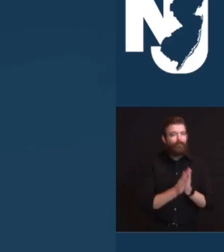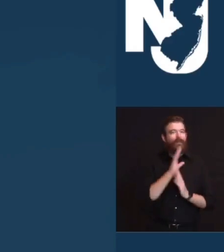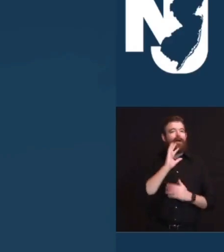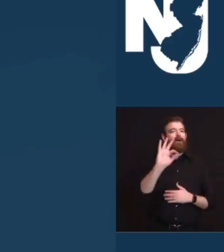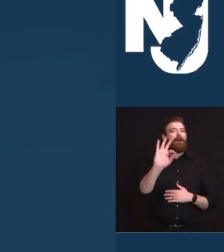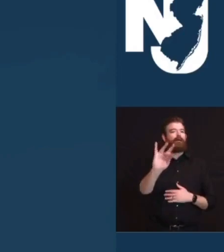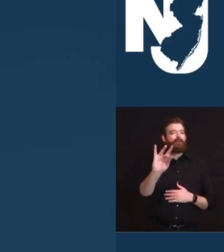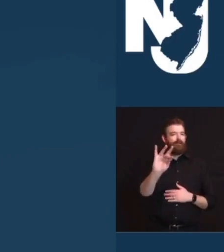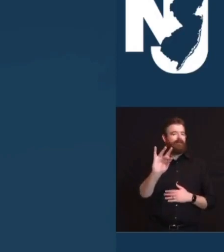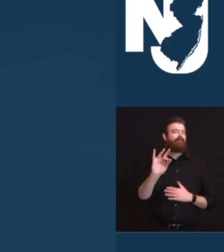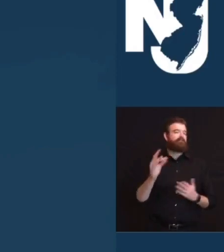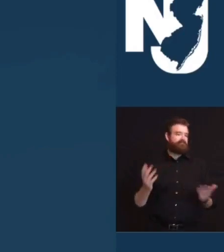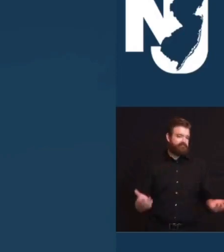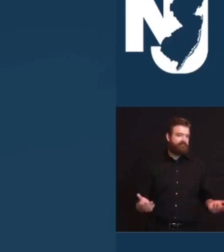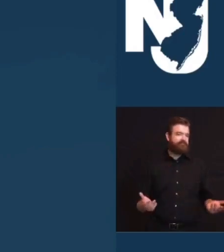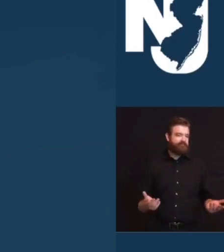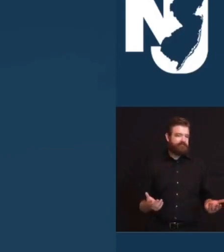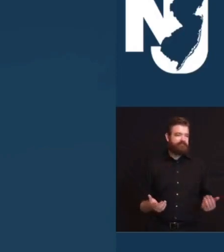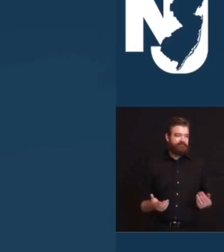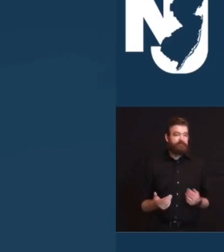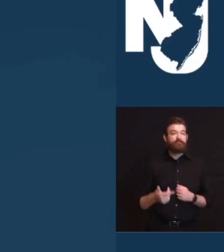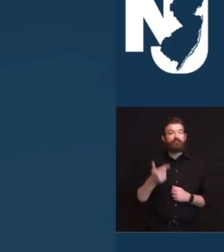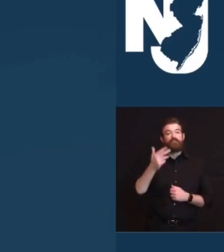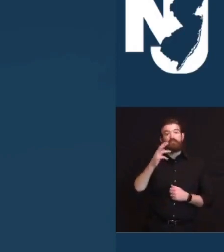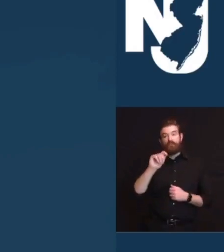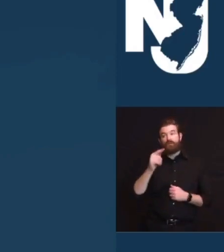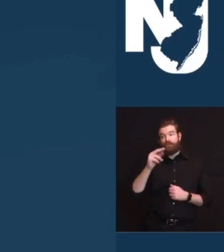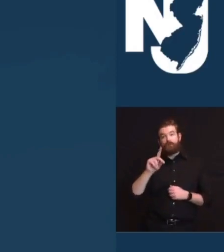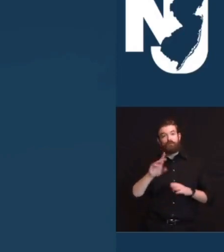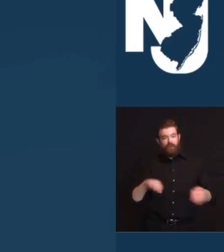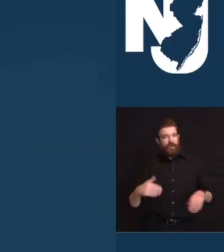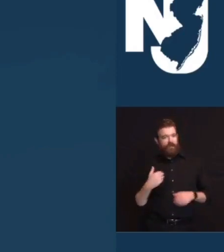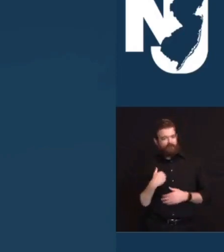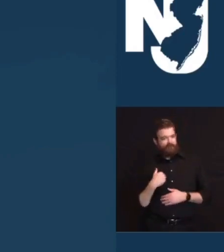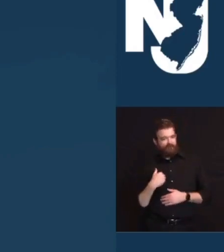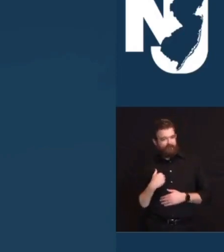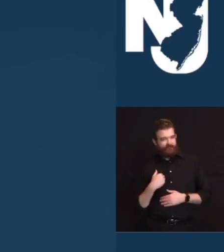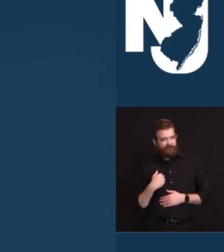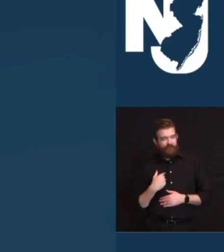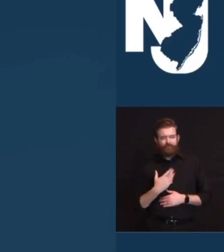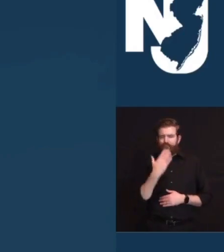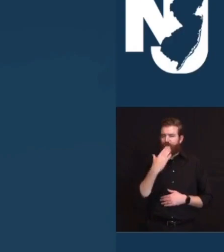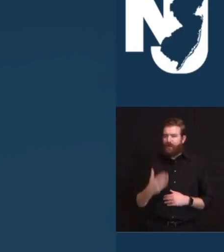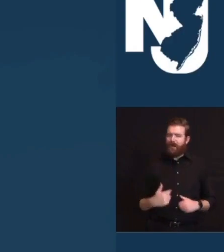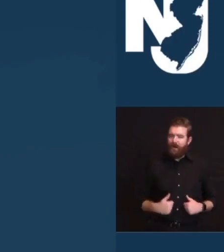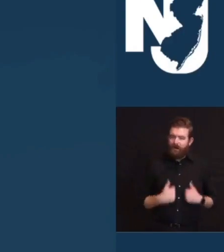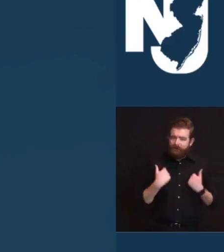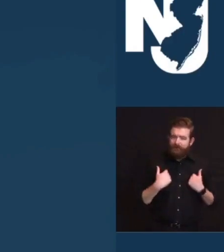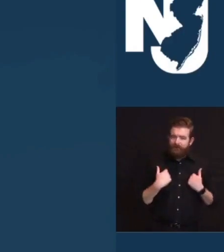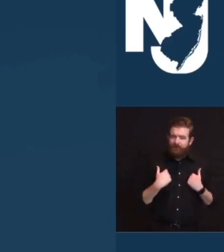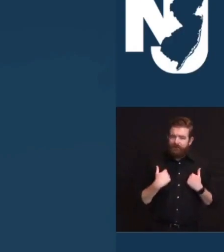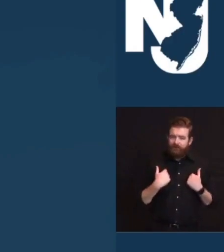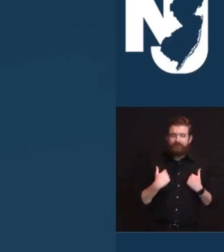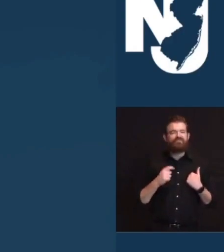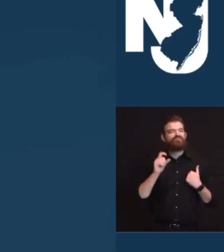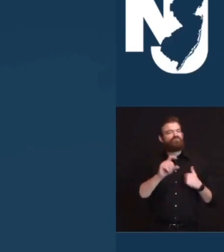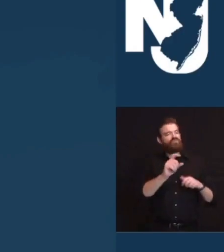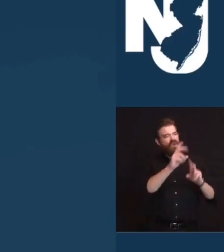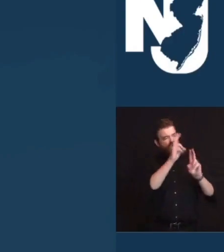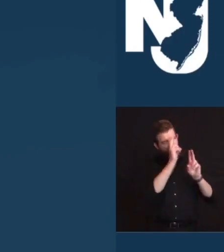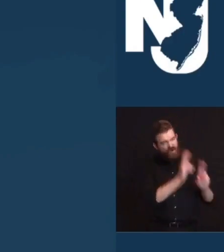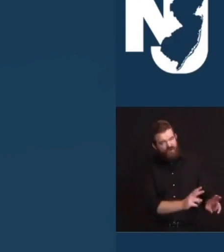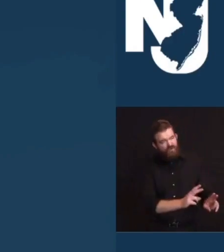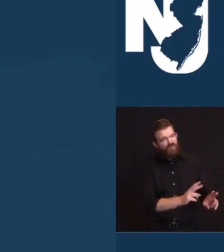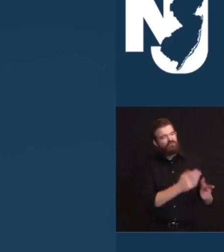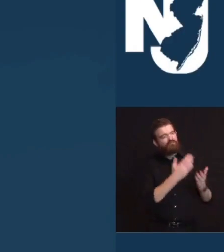Cole. A life well lived and worth remembering and celebrating. Thank you for your service, Mel, to our nation,